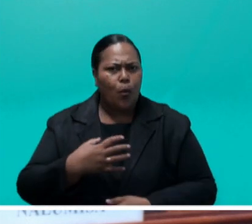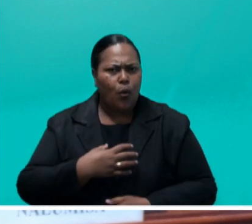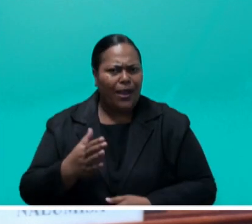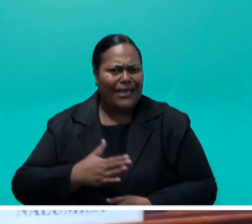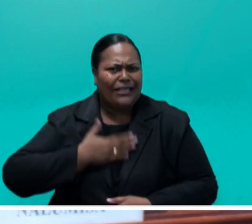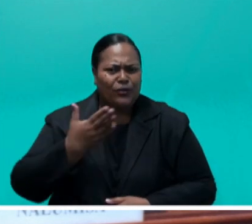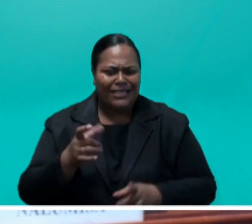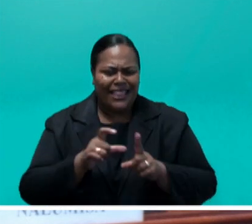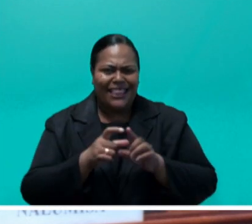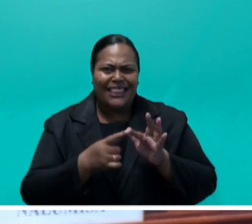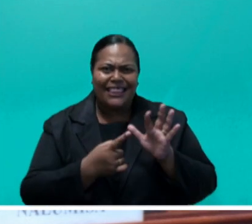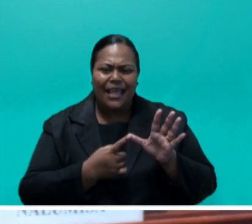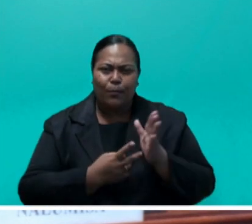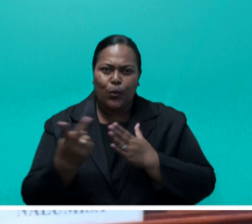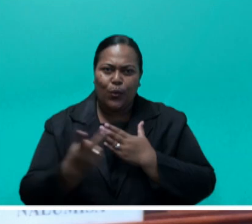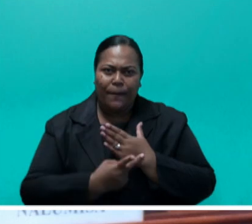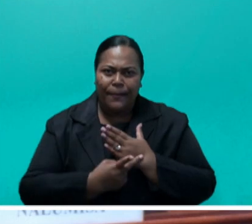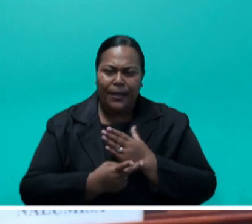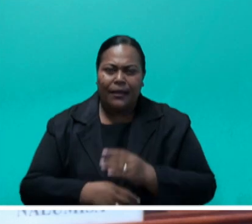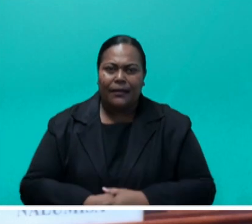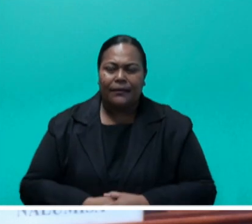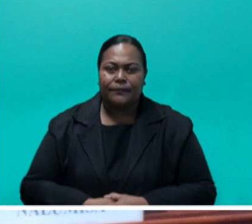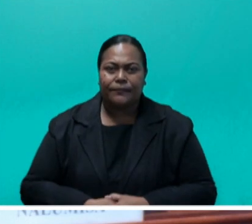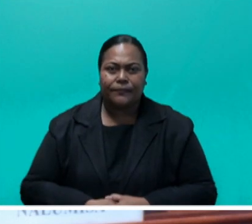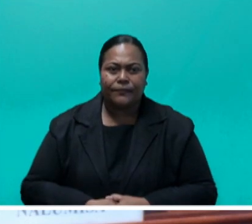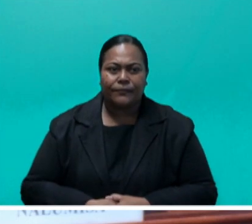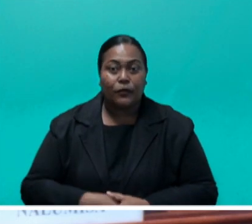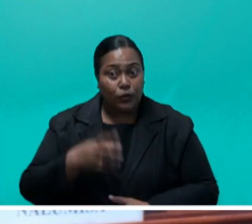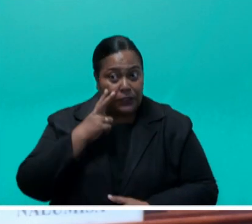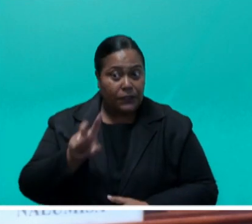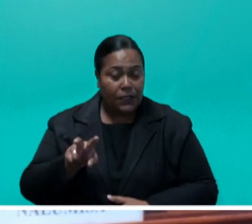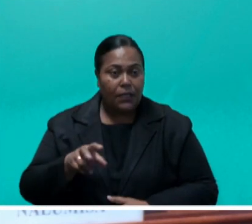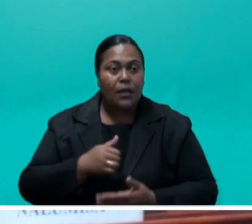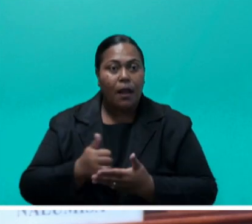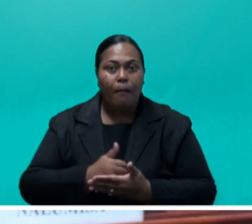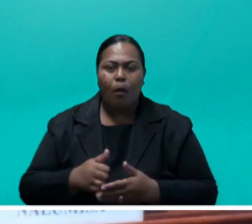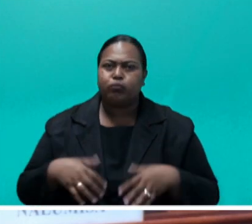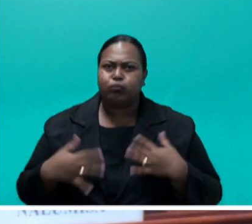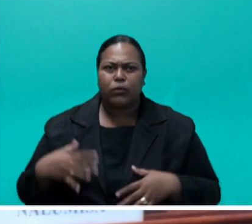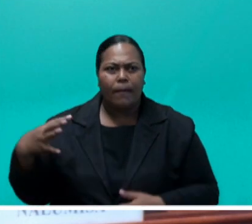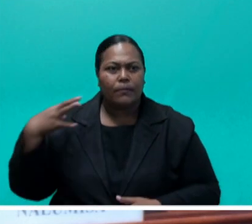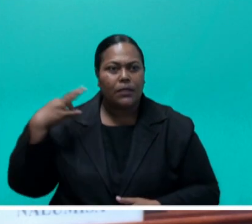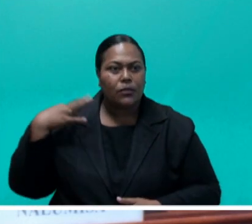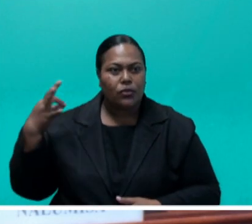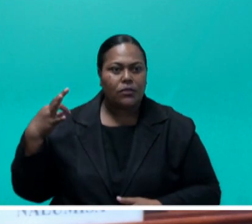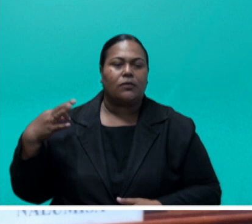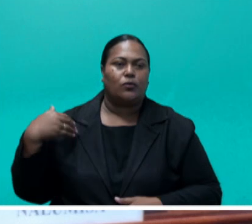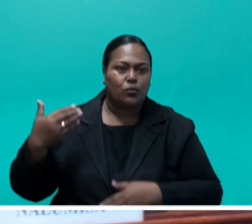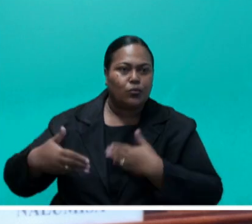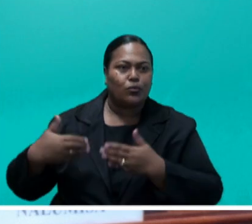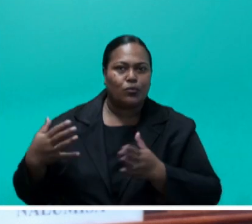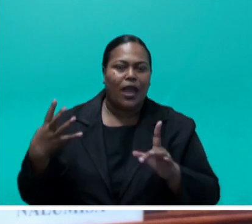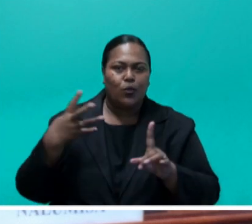DEAR program, as seen through the steady increase in number of participants enrolling in